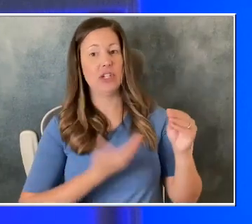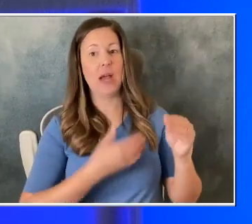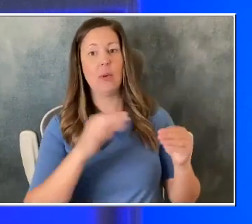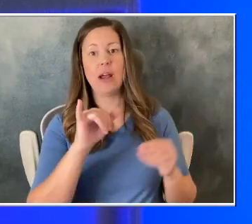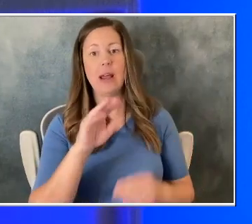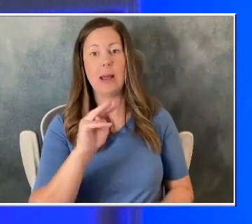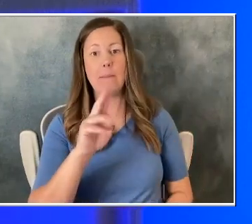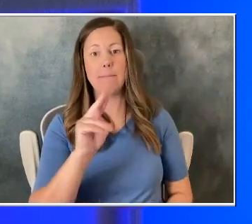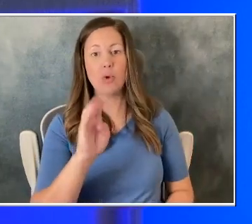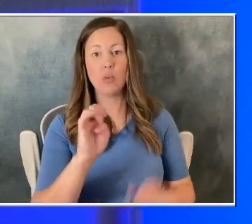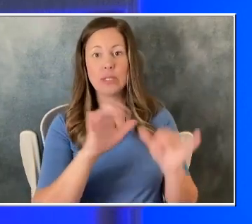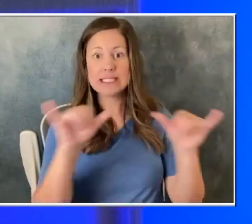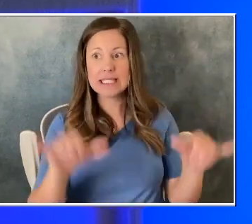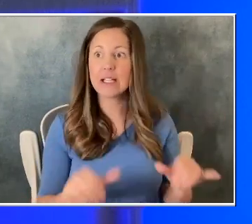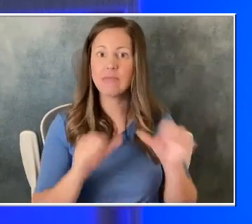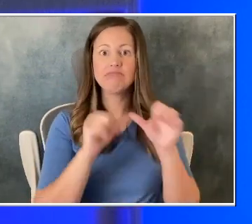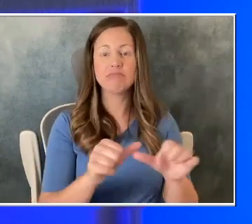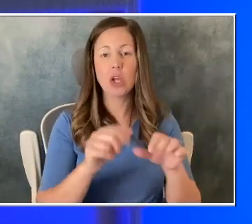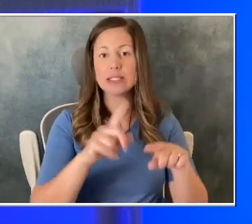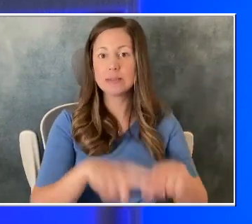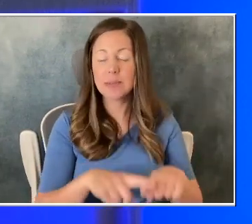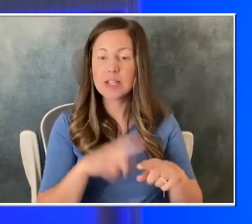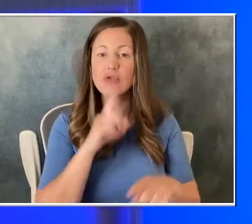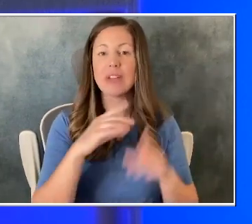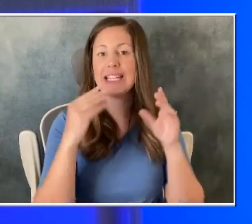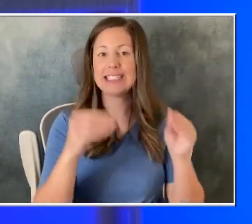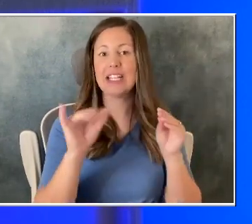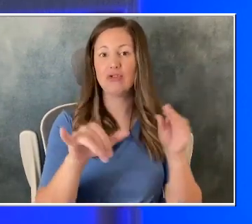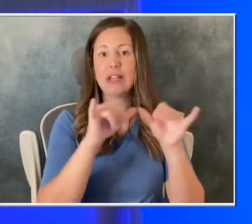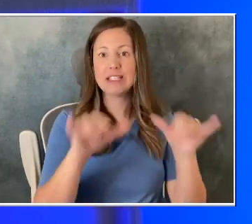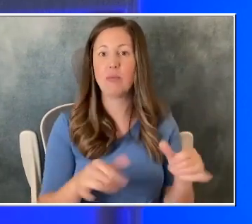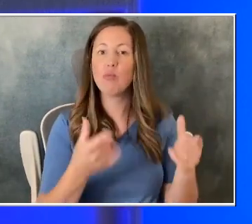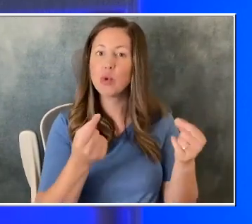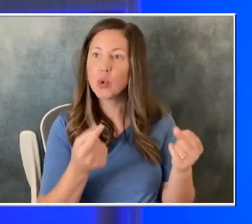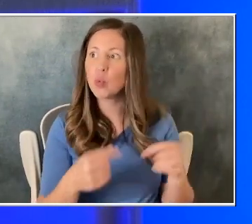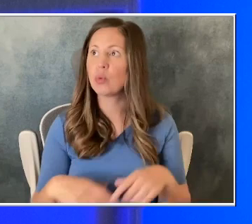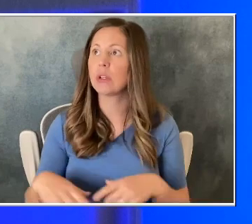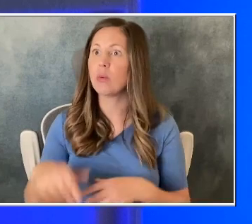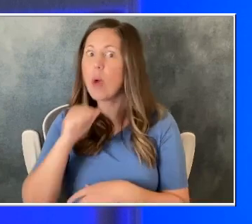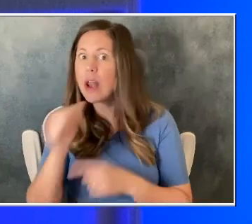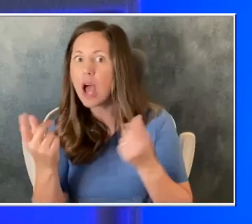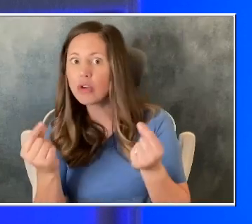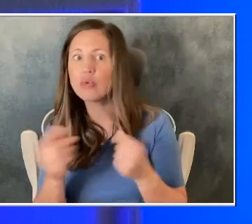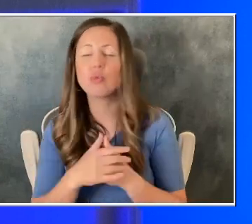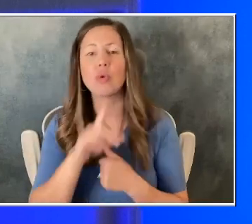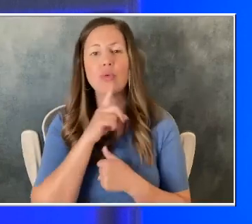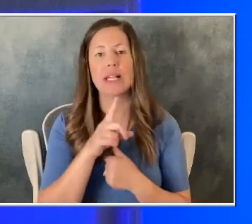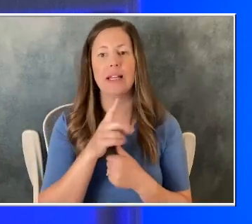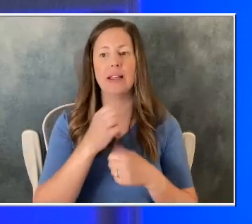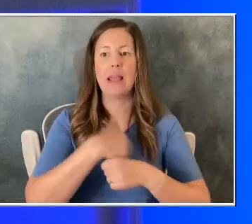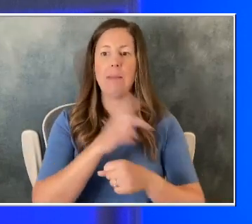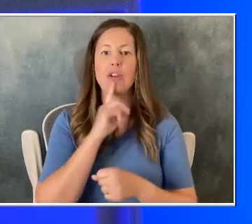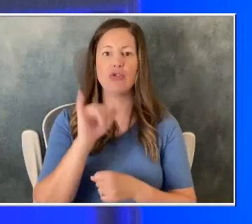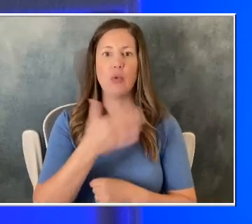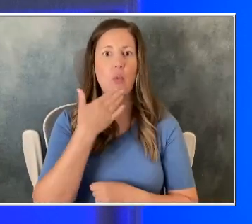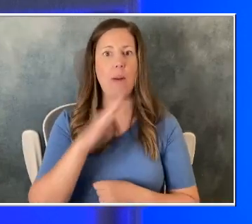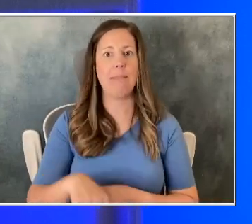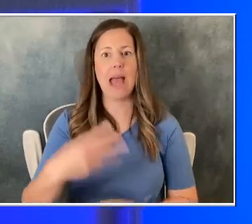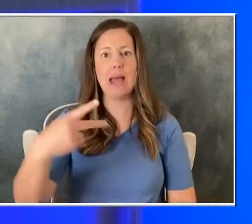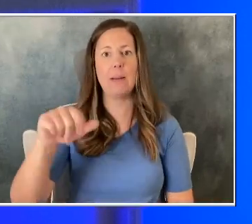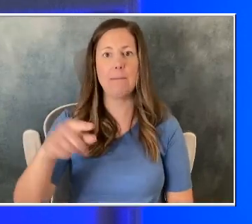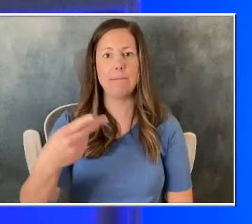constant basis, teaching our immune system what to do and what not to do. They keep the bad pathogens at bay. So we know that